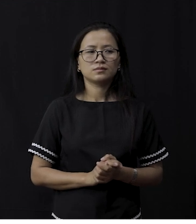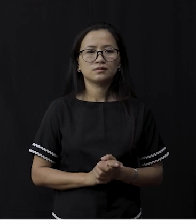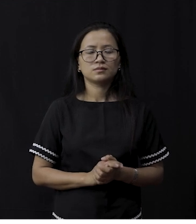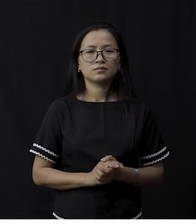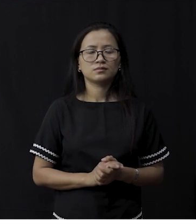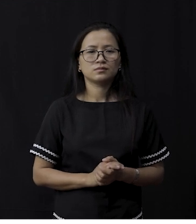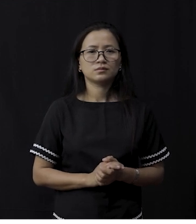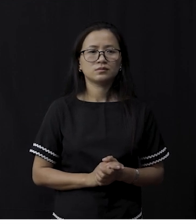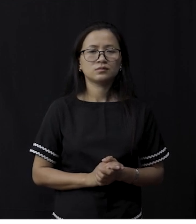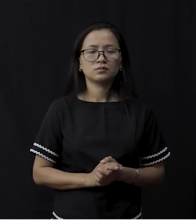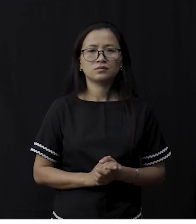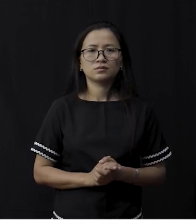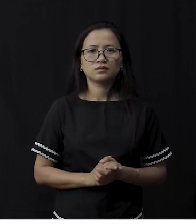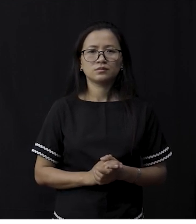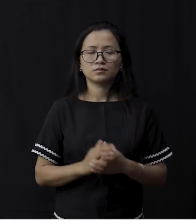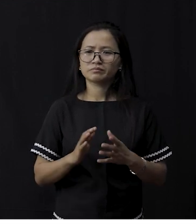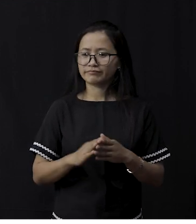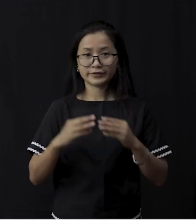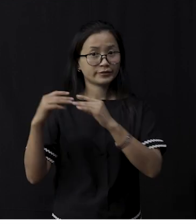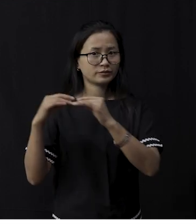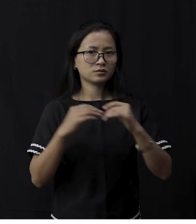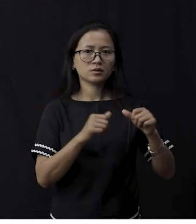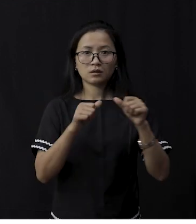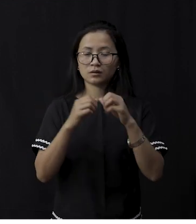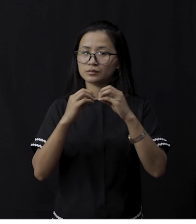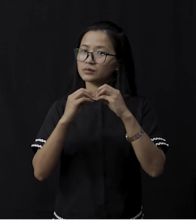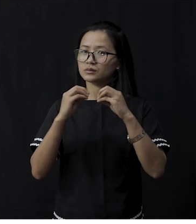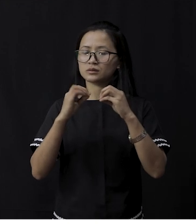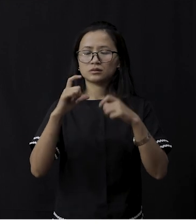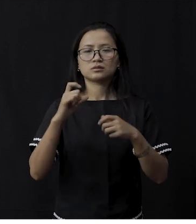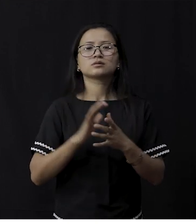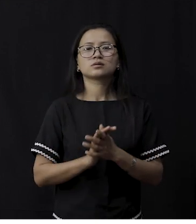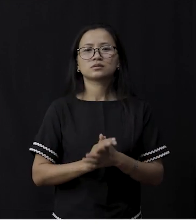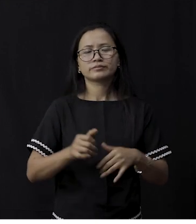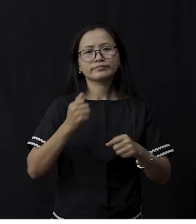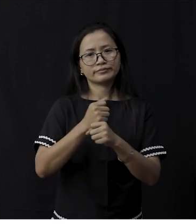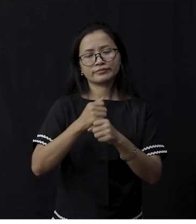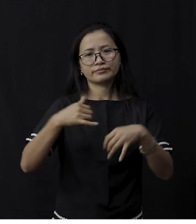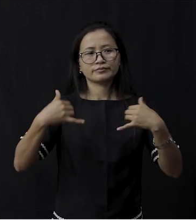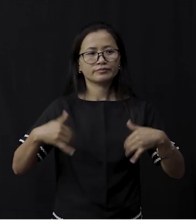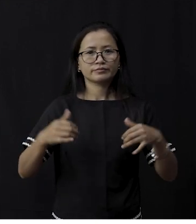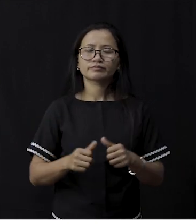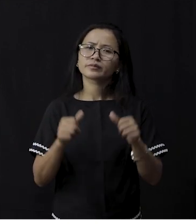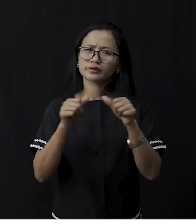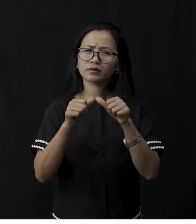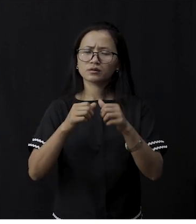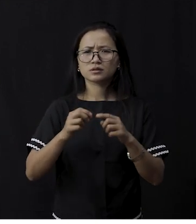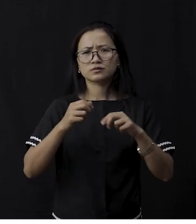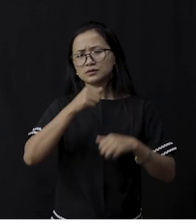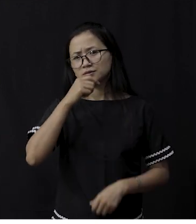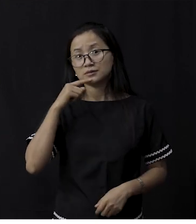All right, so now this is like an alphabet game for all of us to play here. So A is for apple. Now